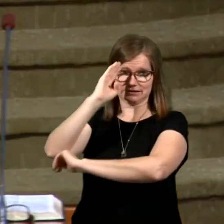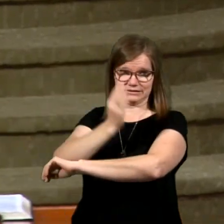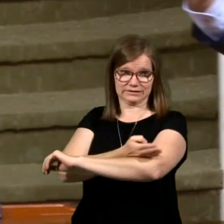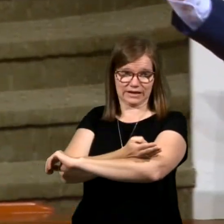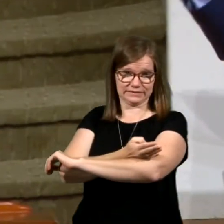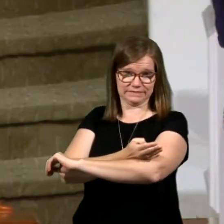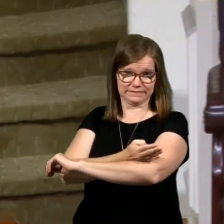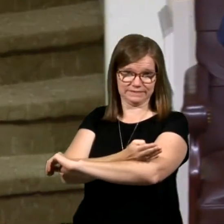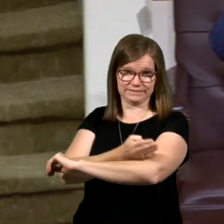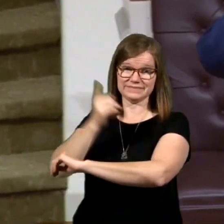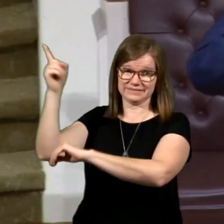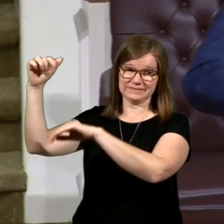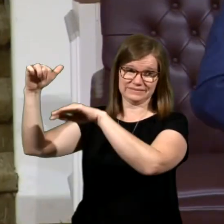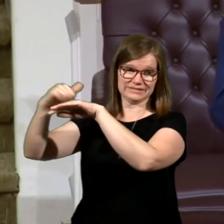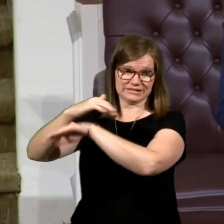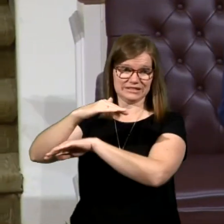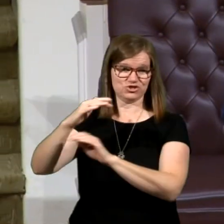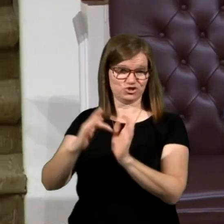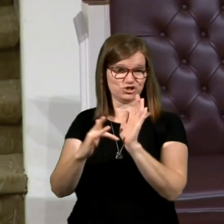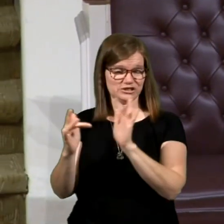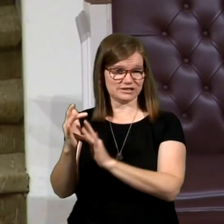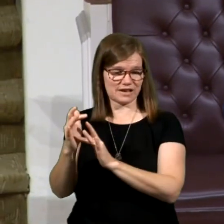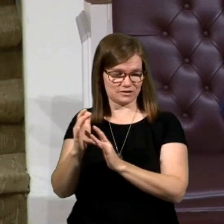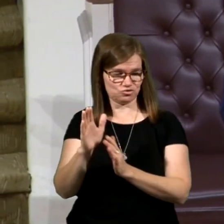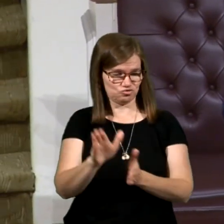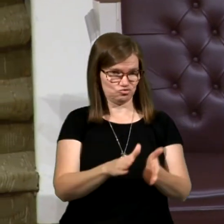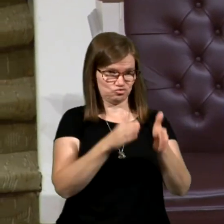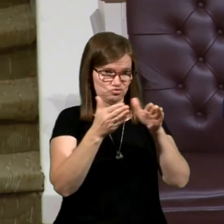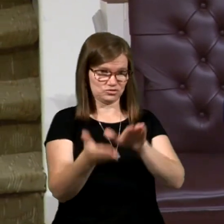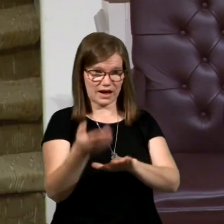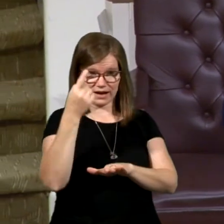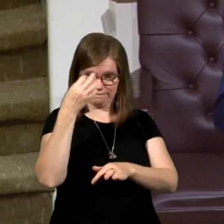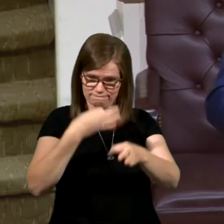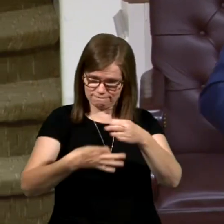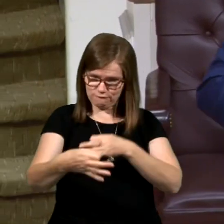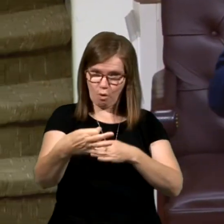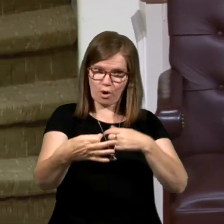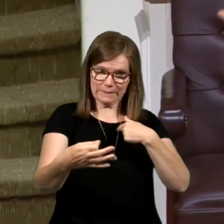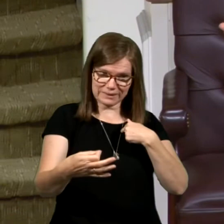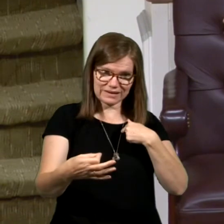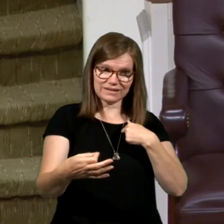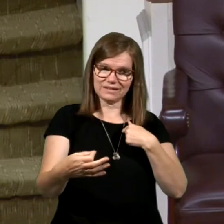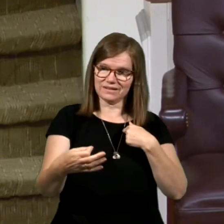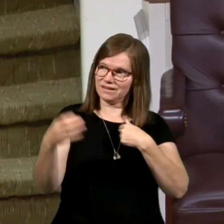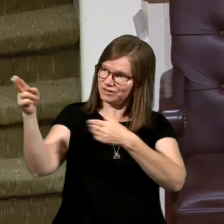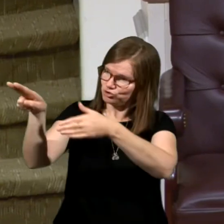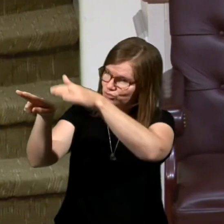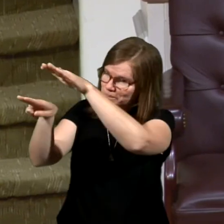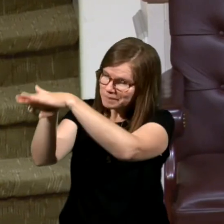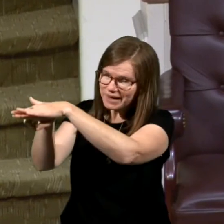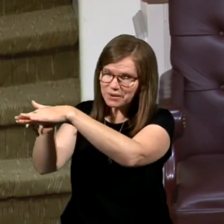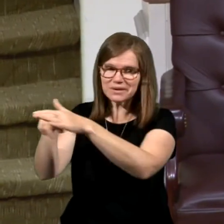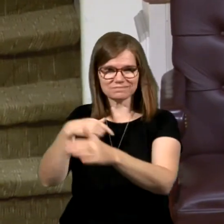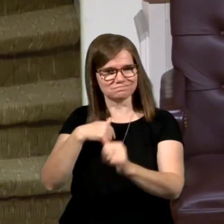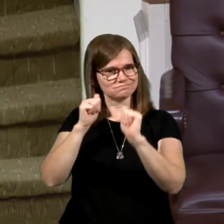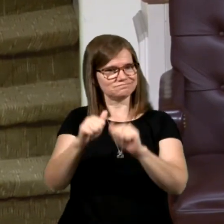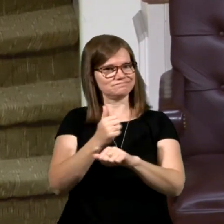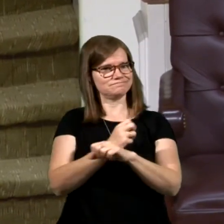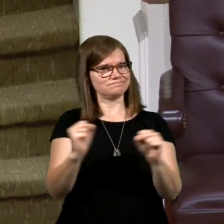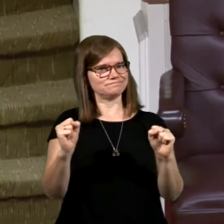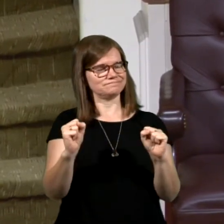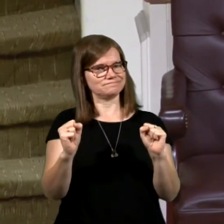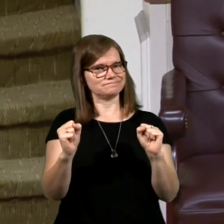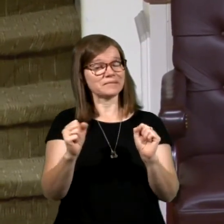He sent Jesus to die for me, to be buried so I can be saved. And then the Bible says